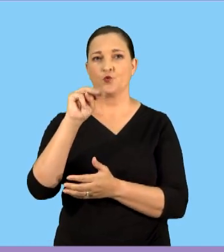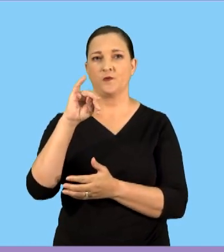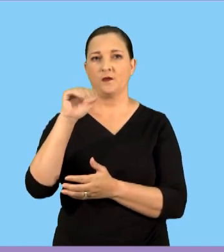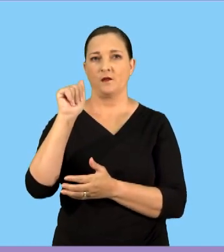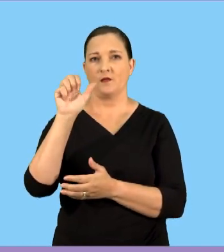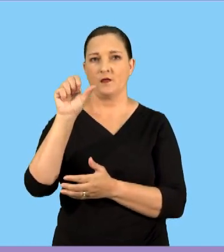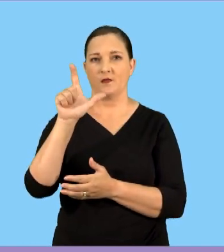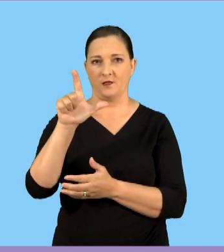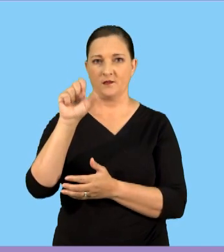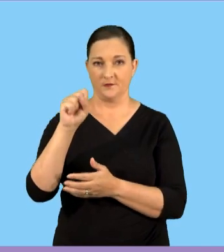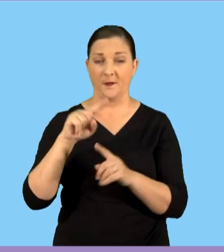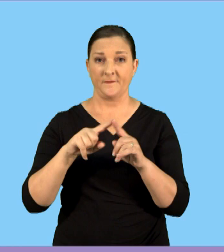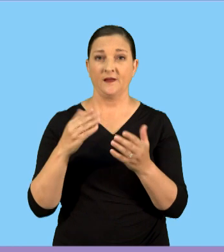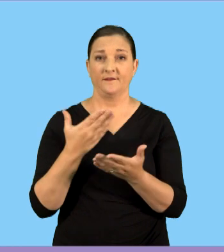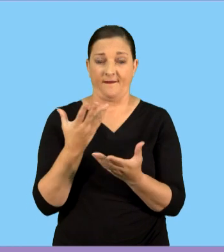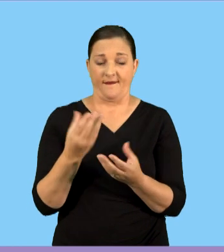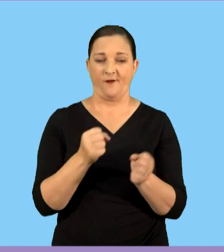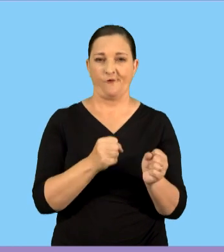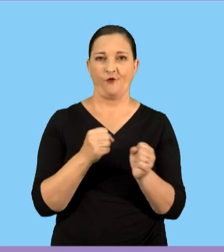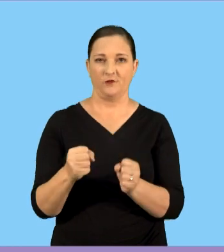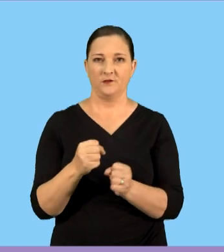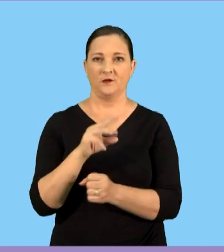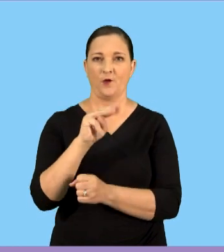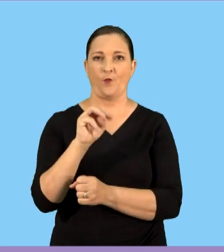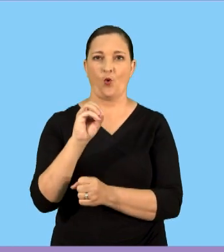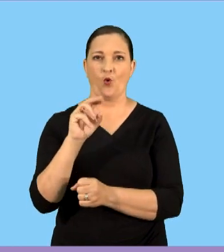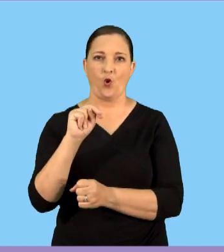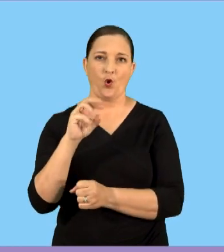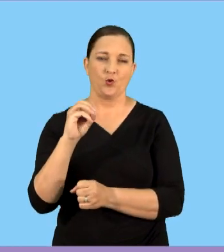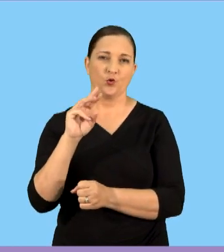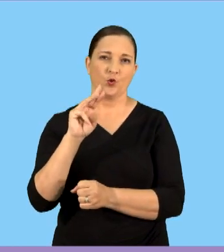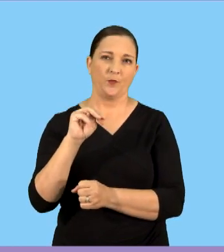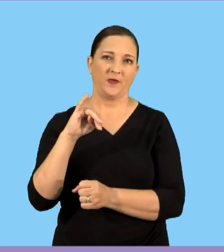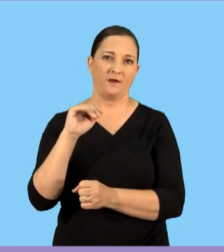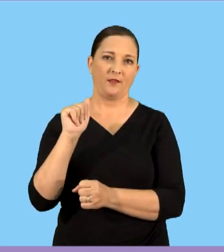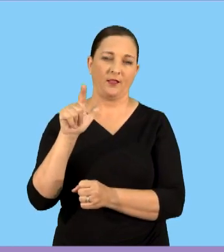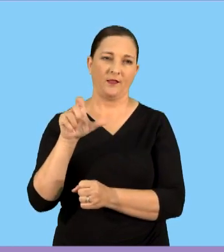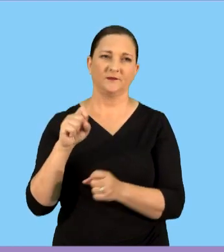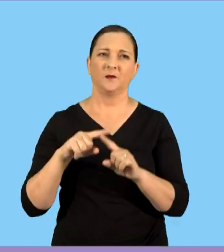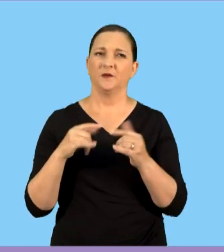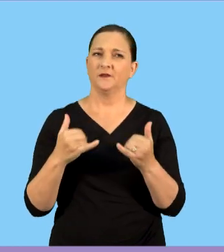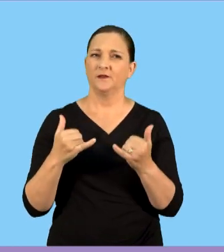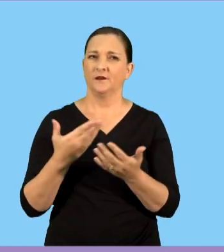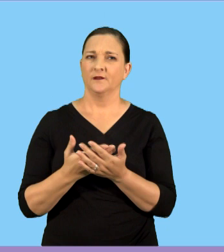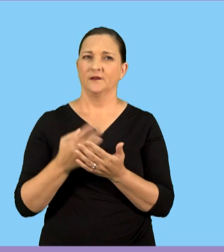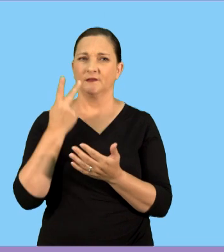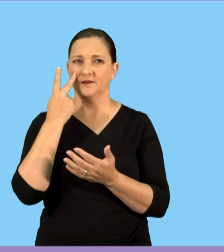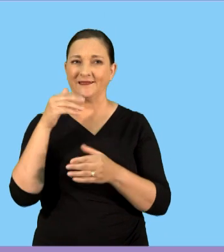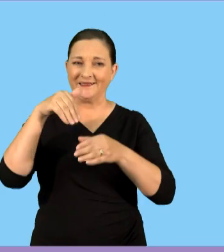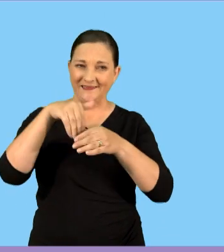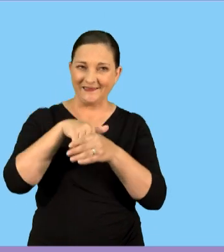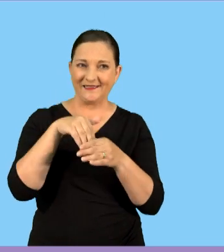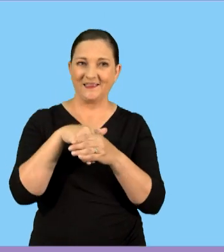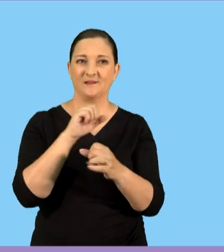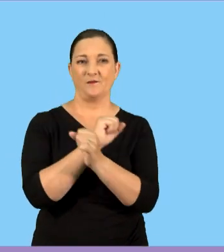with a constant monomial. So when we multiply a trinomial with a constant monomial, we multiply the constant with each term